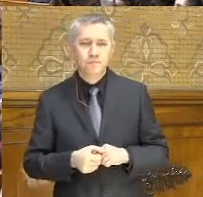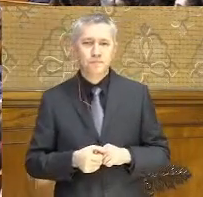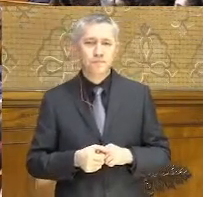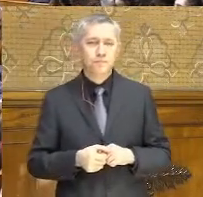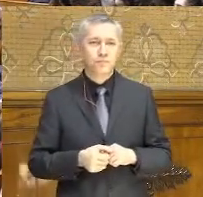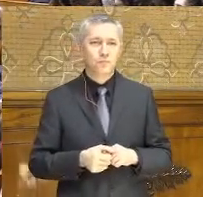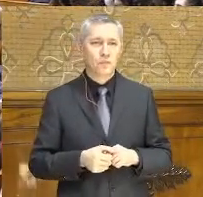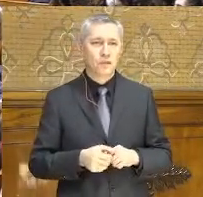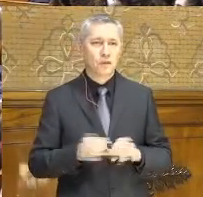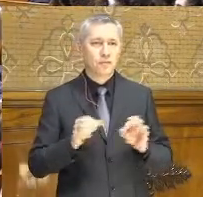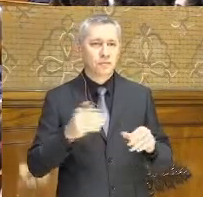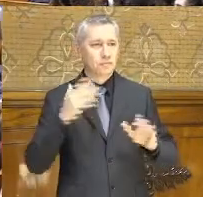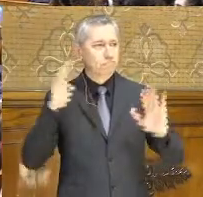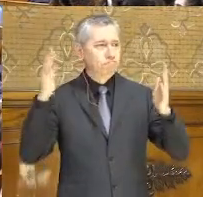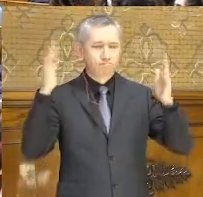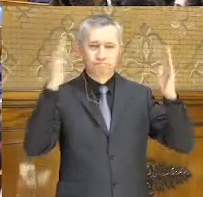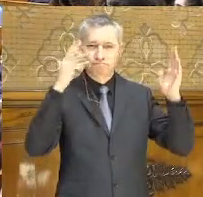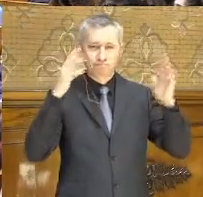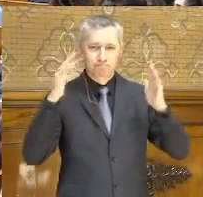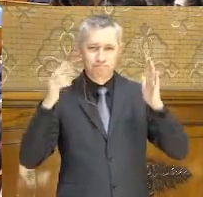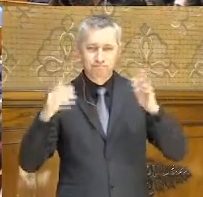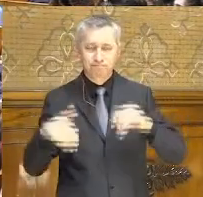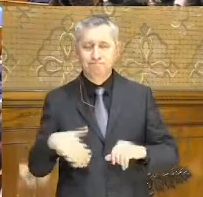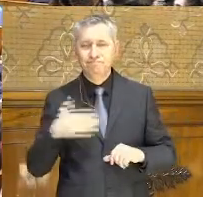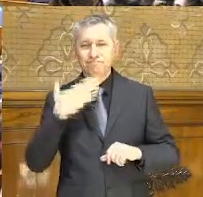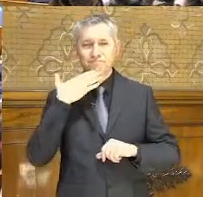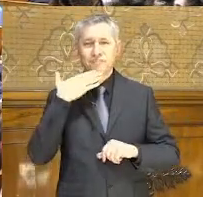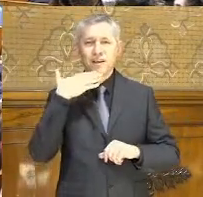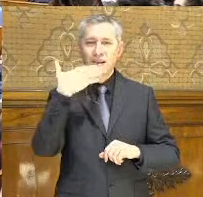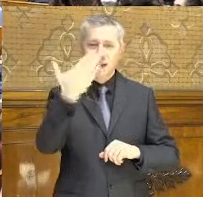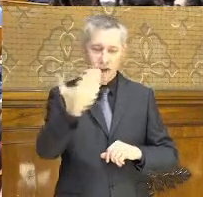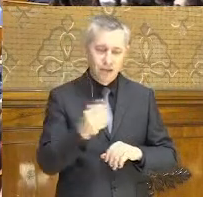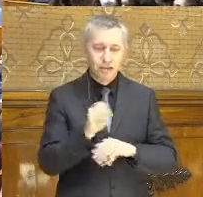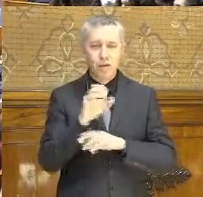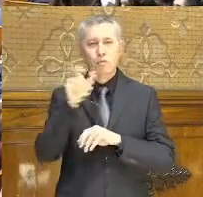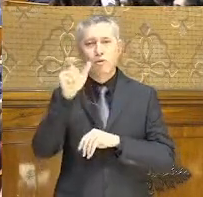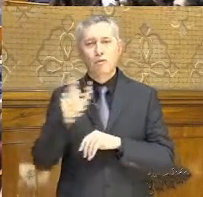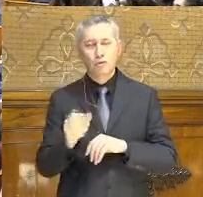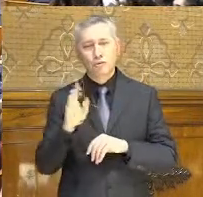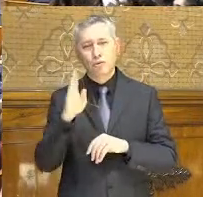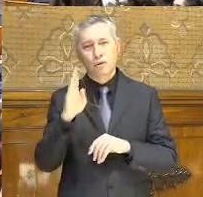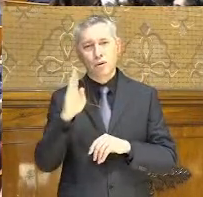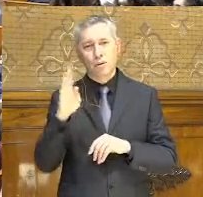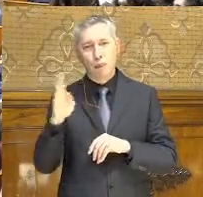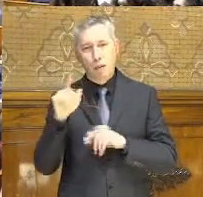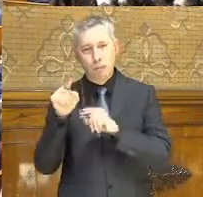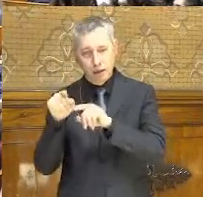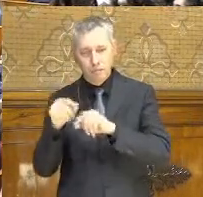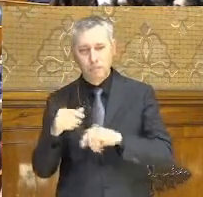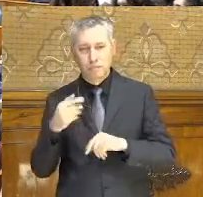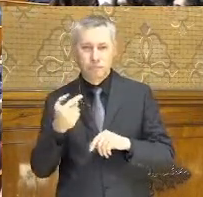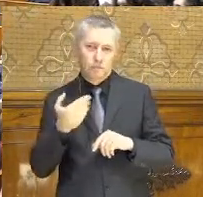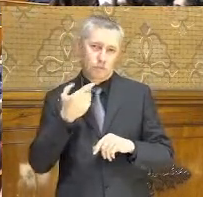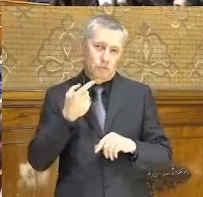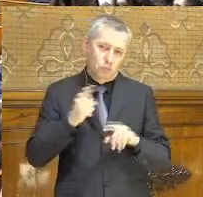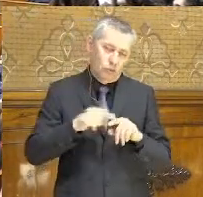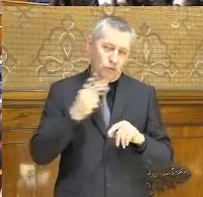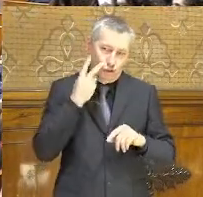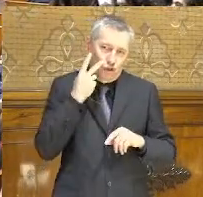Grazie per essere stati qui. Grazie fondamentalmente al professor Bhabha. Grazie. E ci